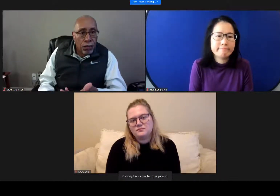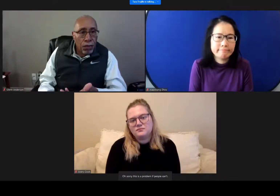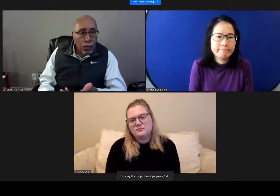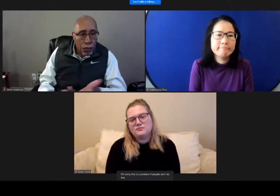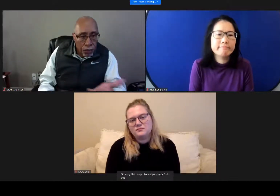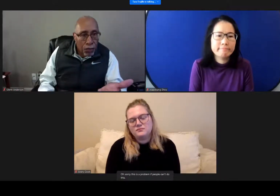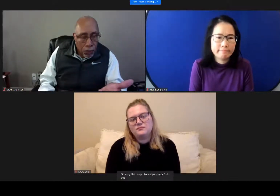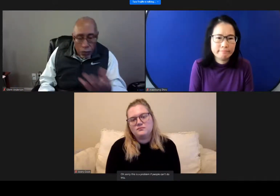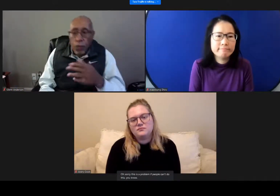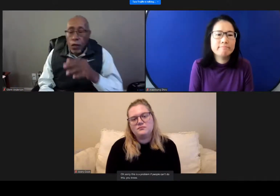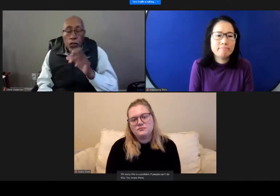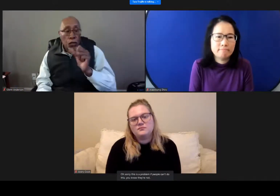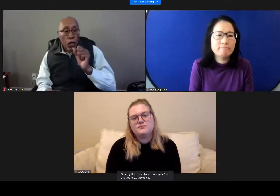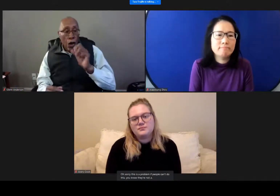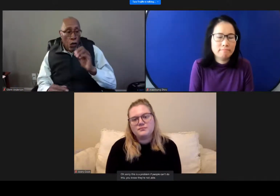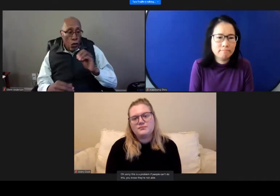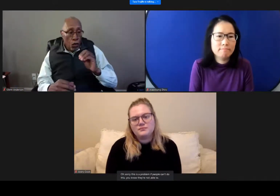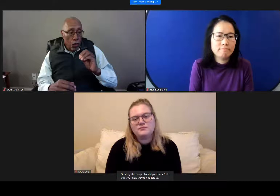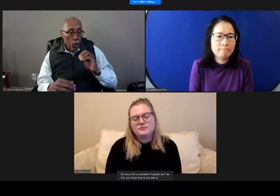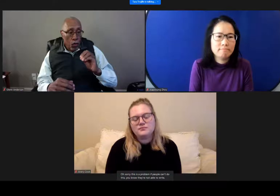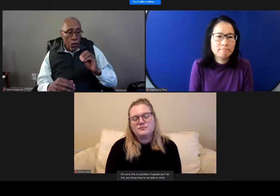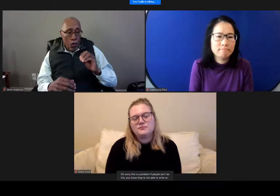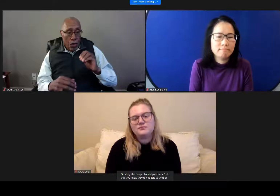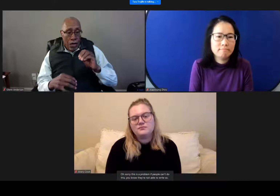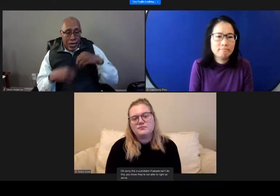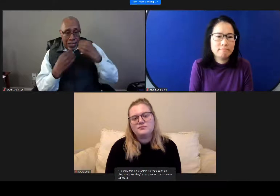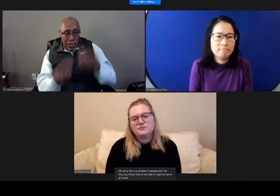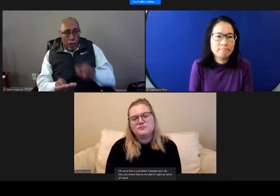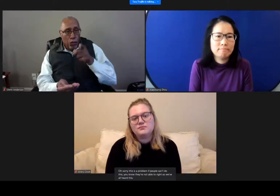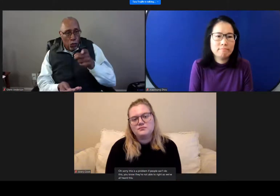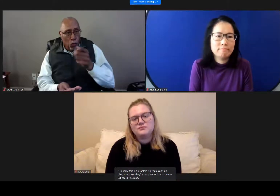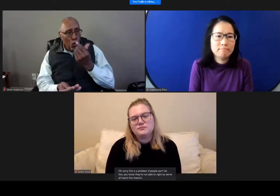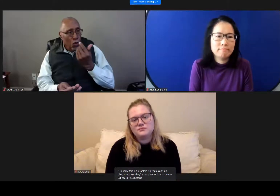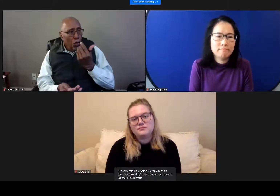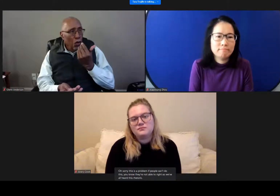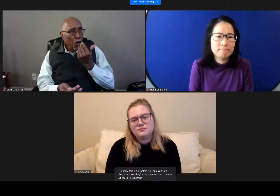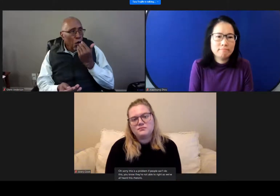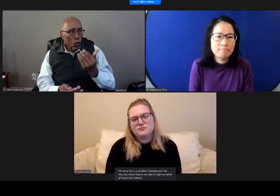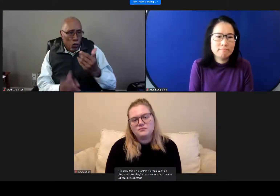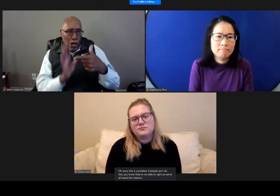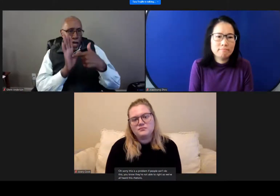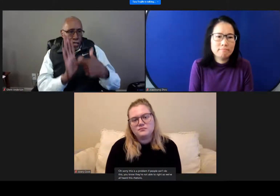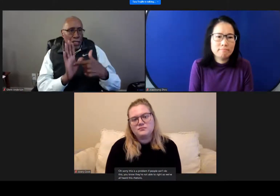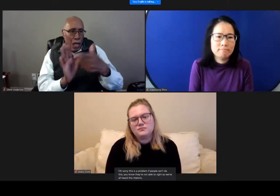do this. You know, they're not able to, right? So we've all heard this rhetoric.